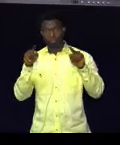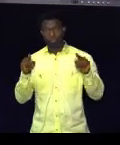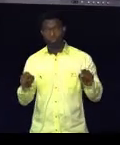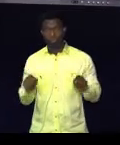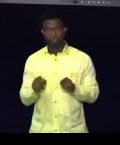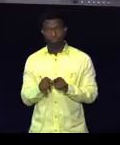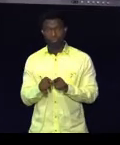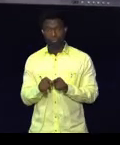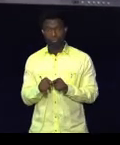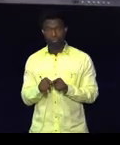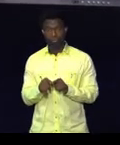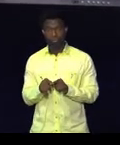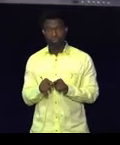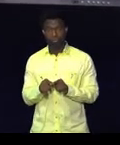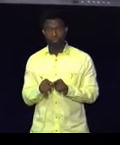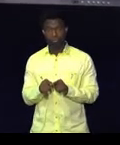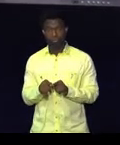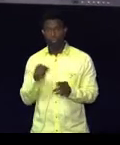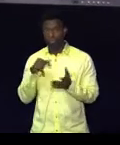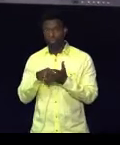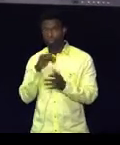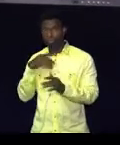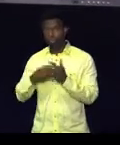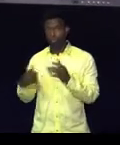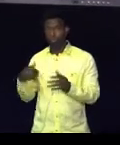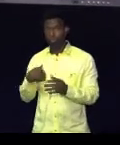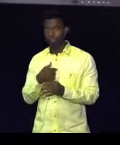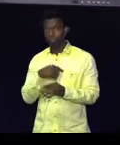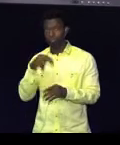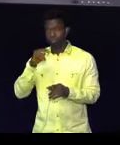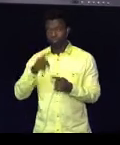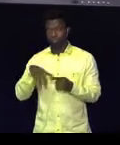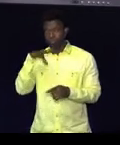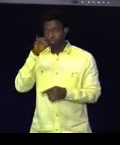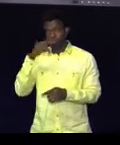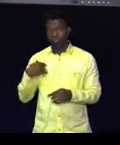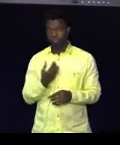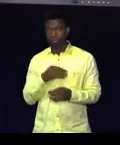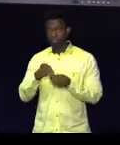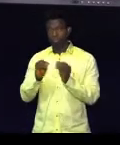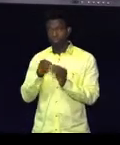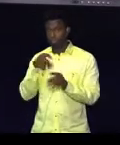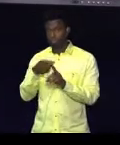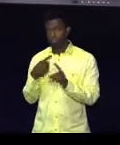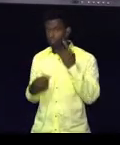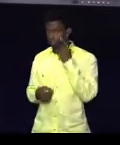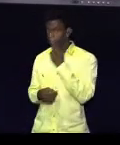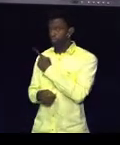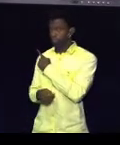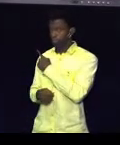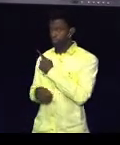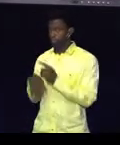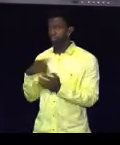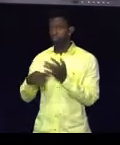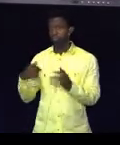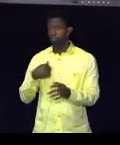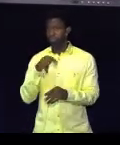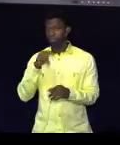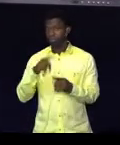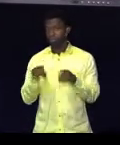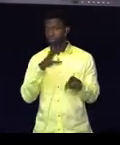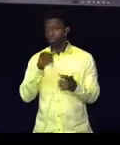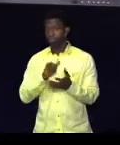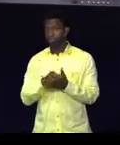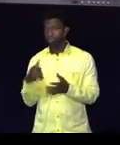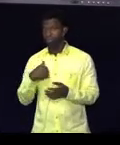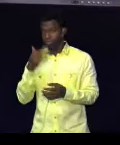numbers outside the equality sign, the right side. This is where we need to pick our numbers from. Now all we need to do is